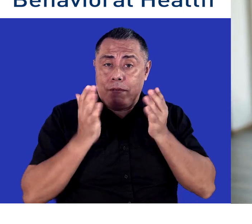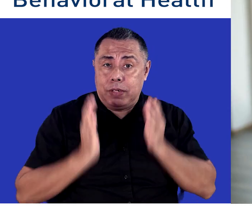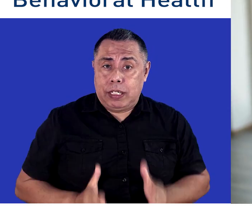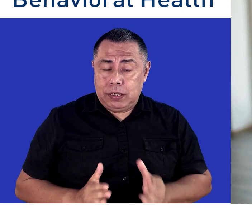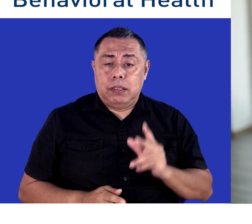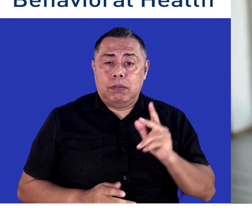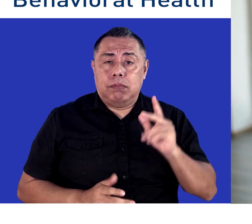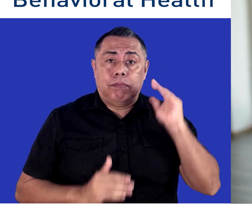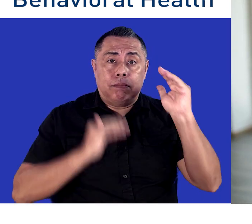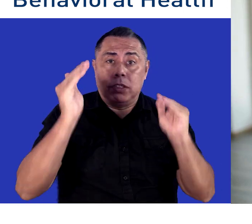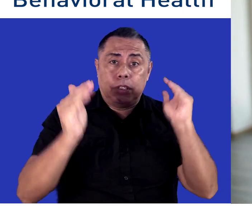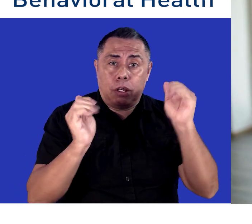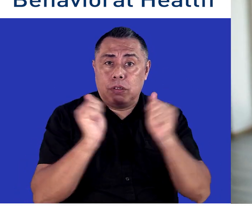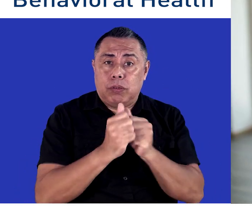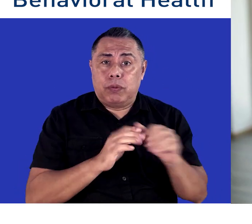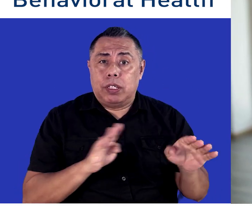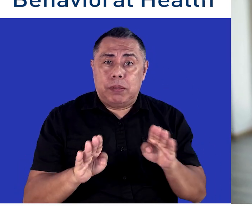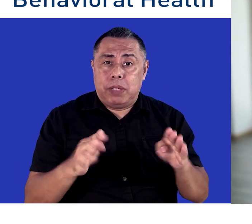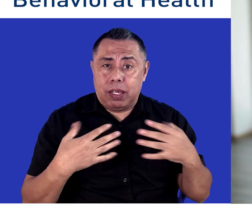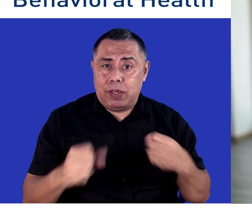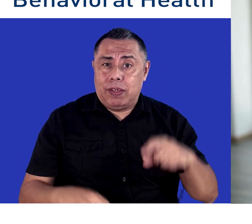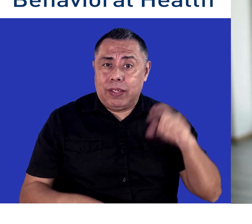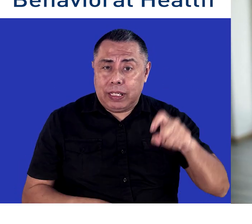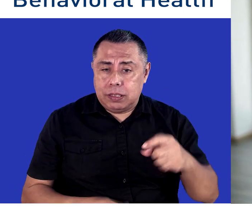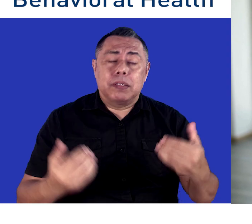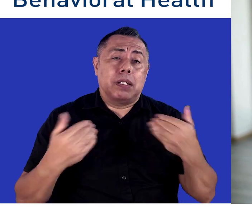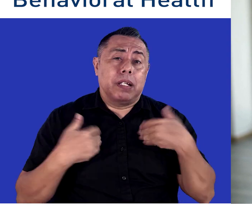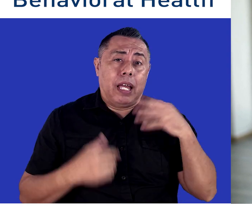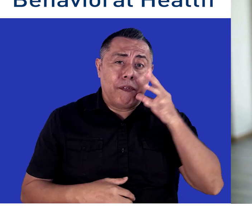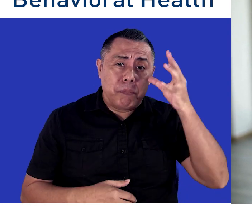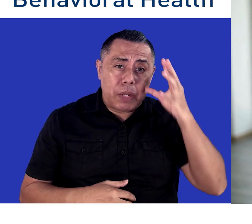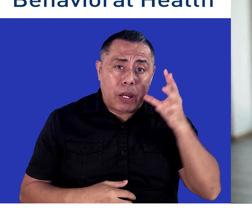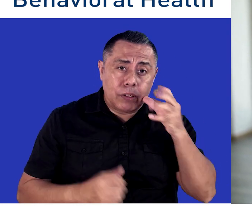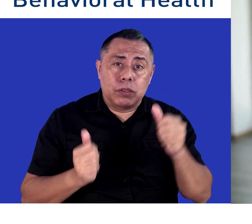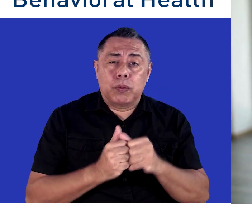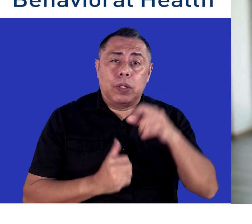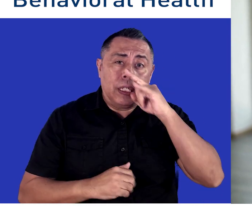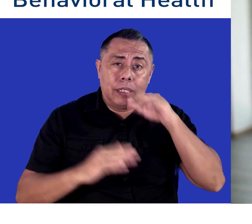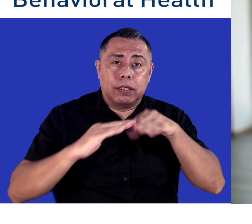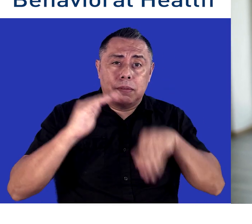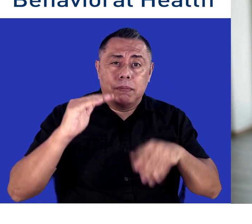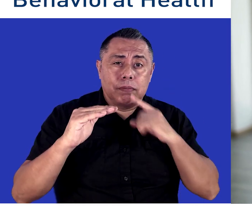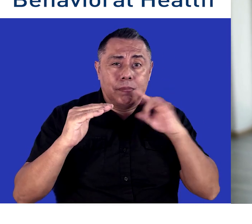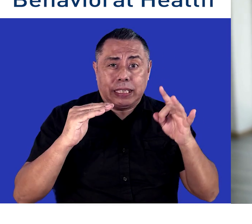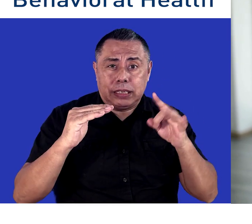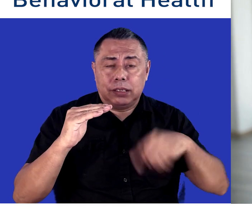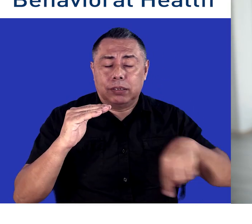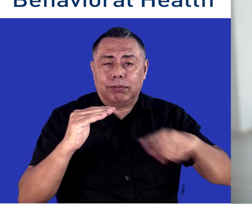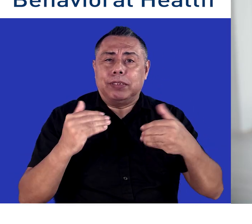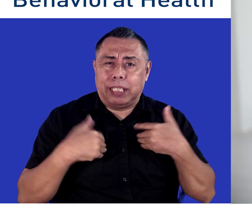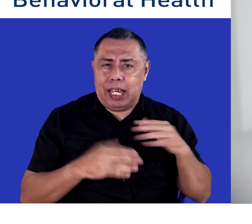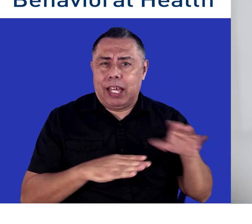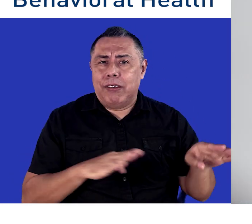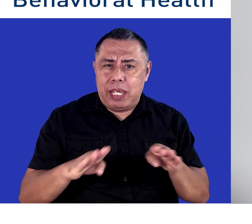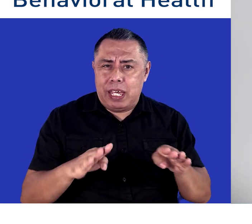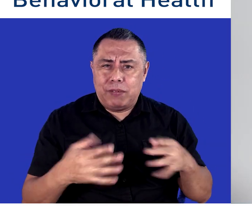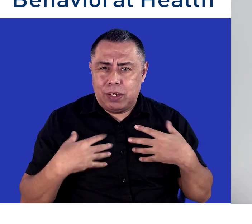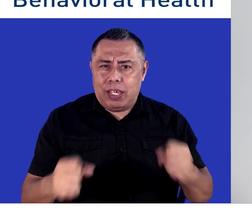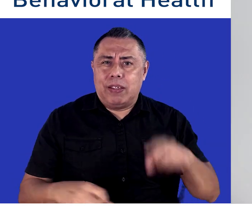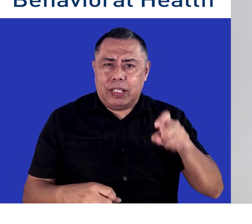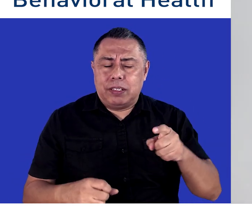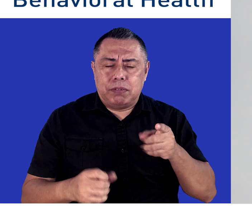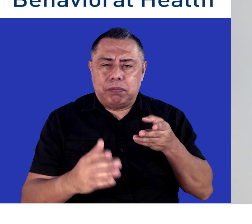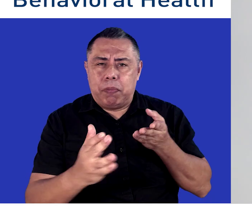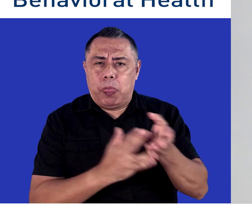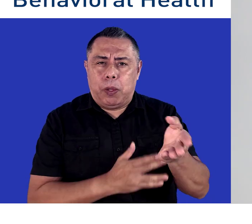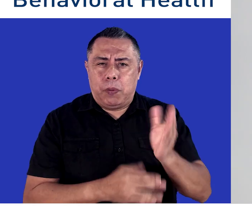Family advocates of adults who have behavioral health needs, parents of minor children who have had children who